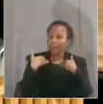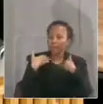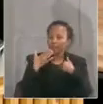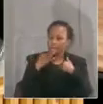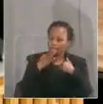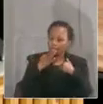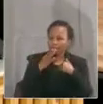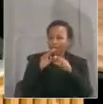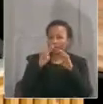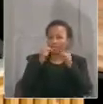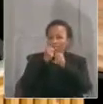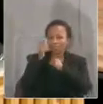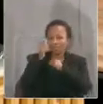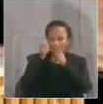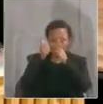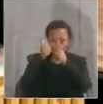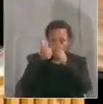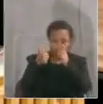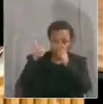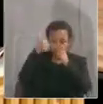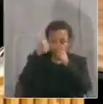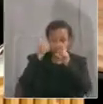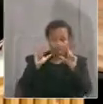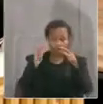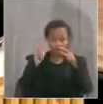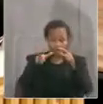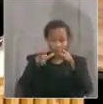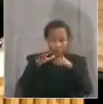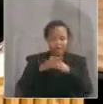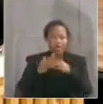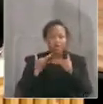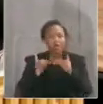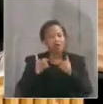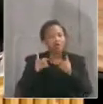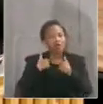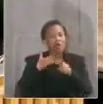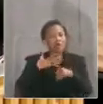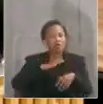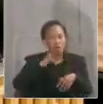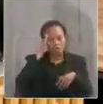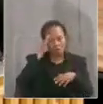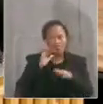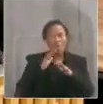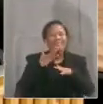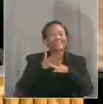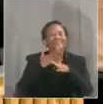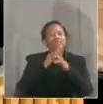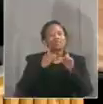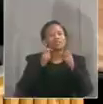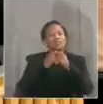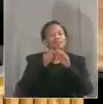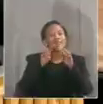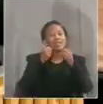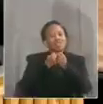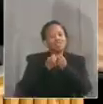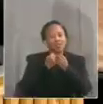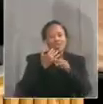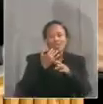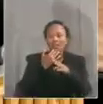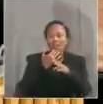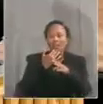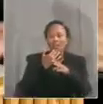Commissioner, and the question is whether this is how other task teams, national task teams, have